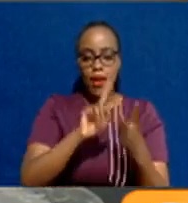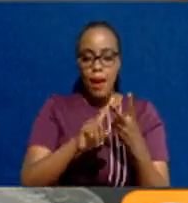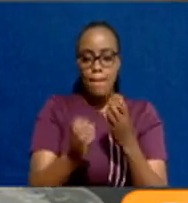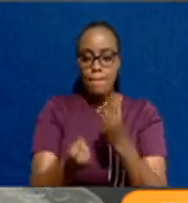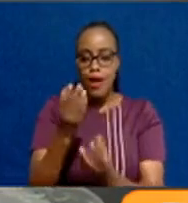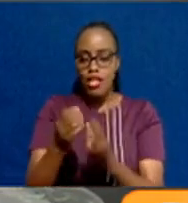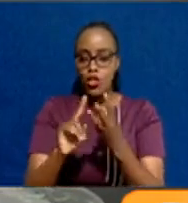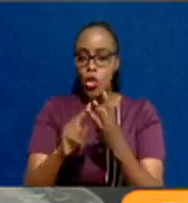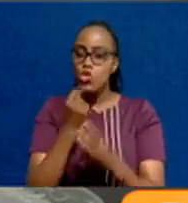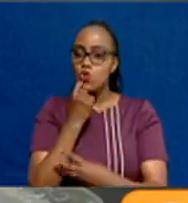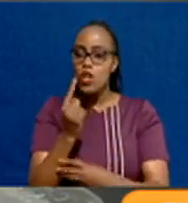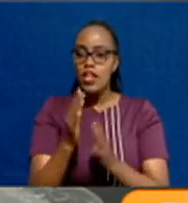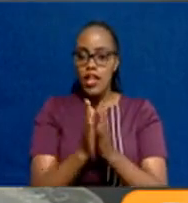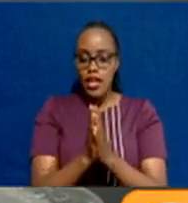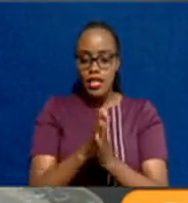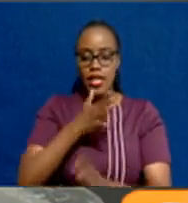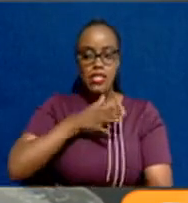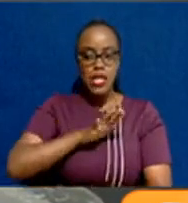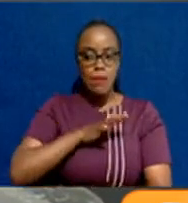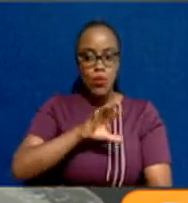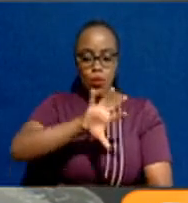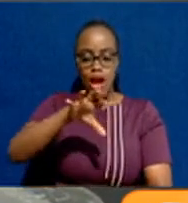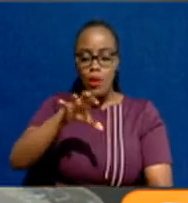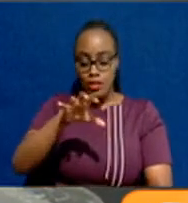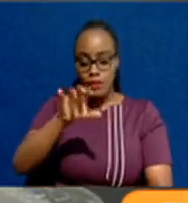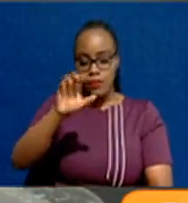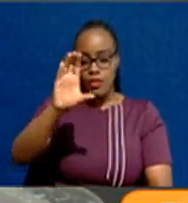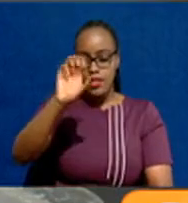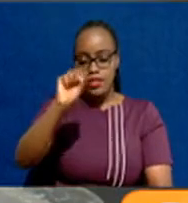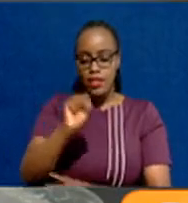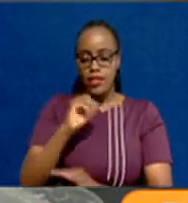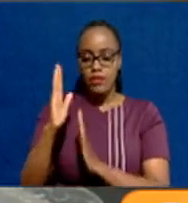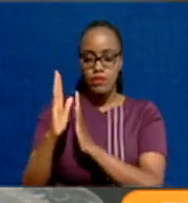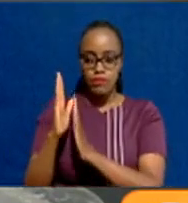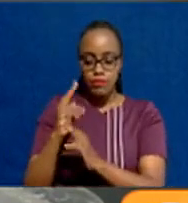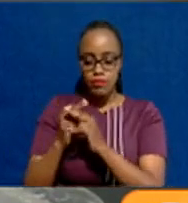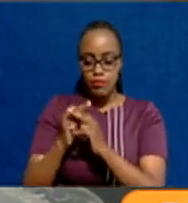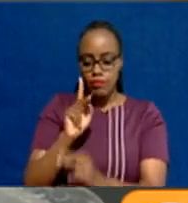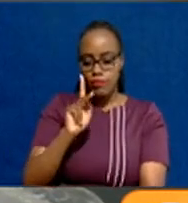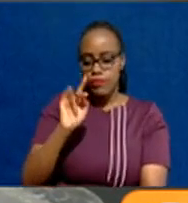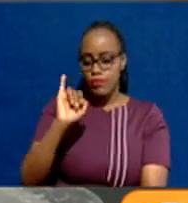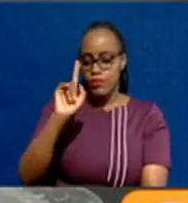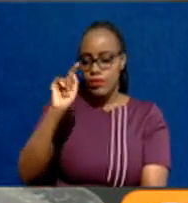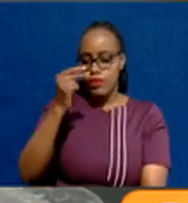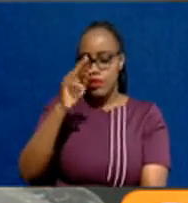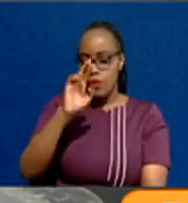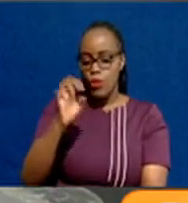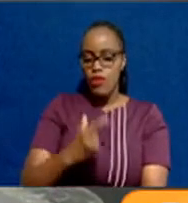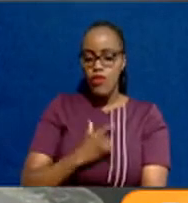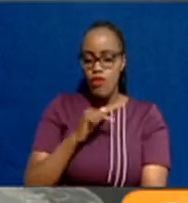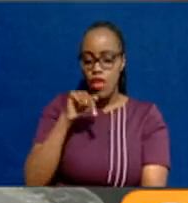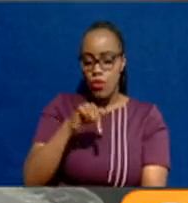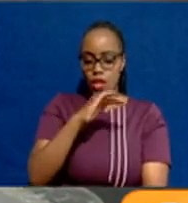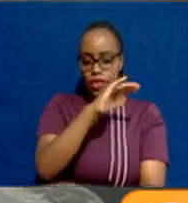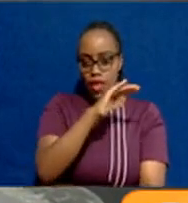Baringo, Turkana, and Samburu. The Interior Cabinet Secretary, Professor Kithure Kindiki, toured Samburu this